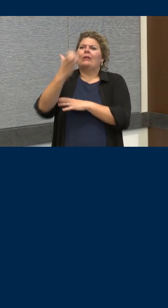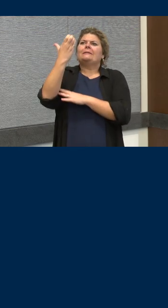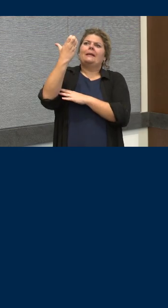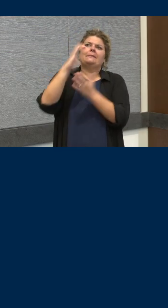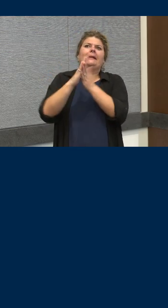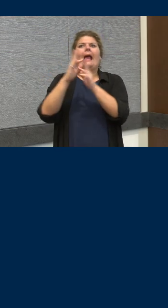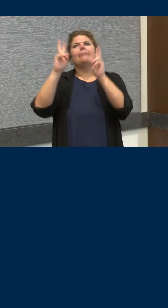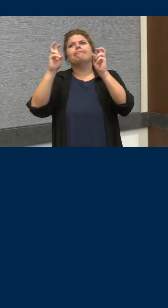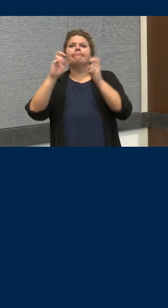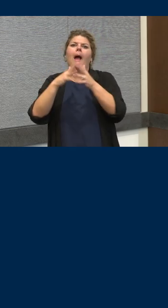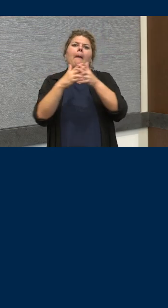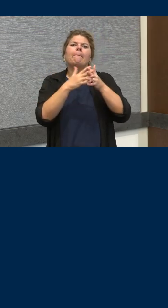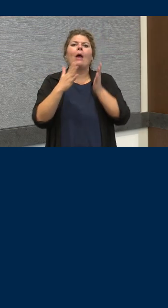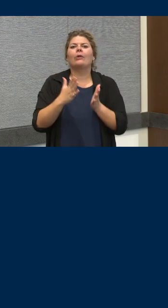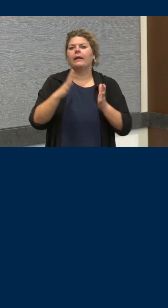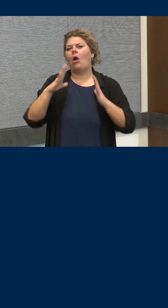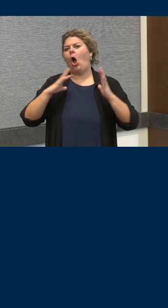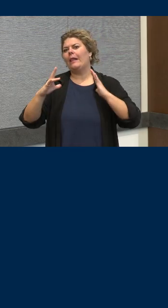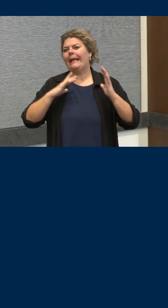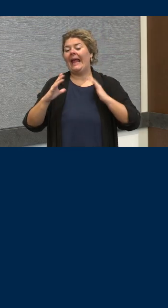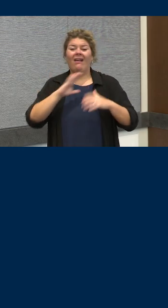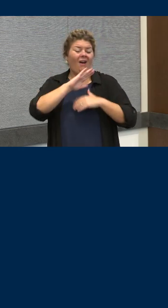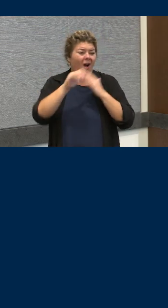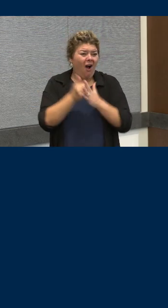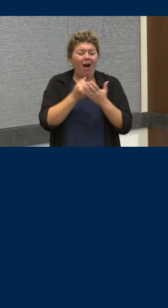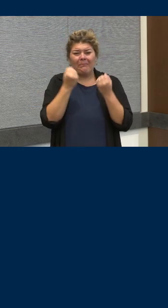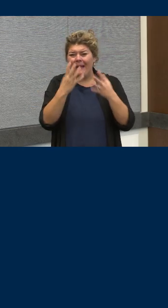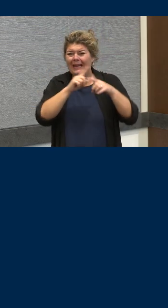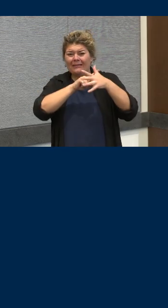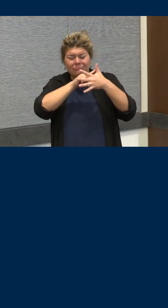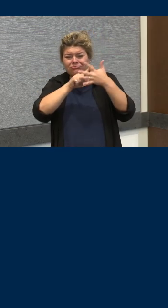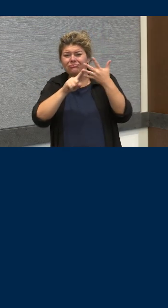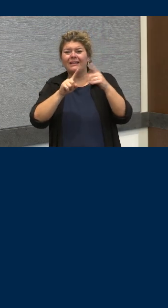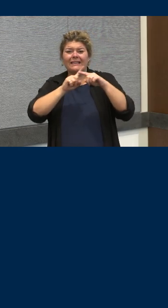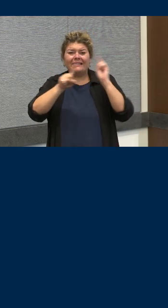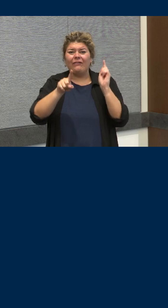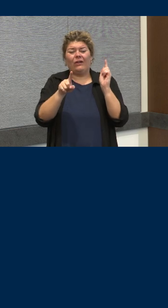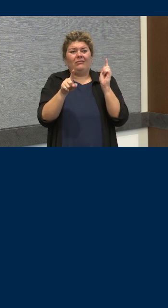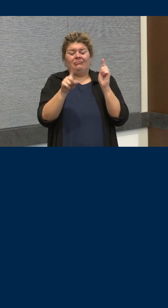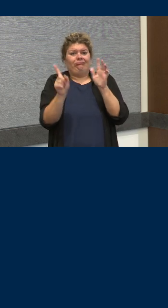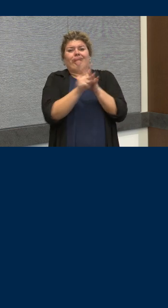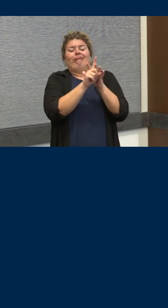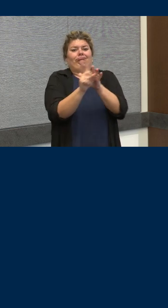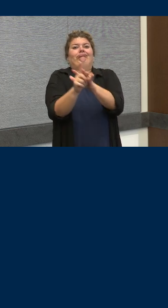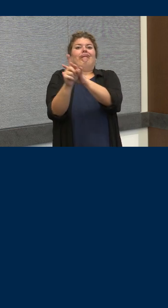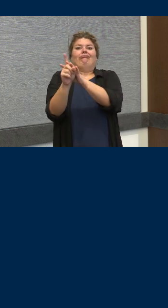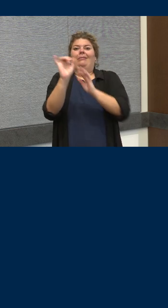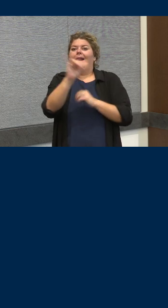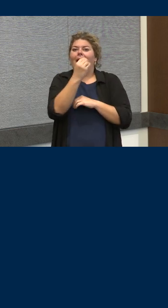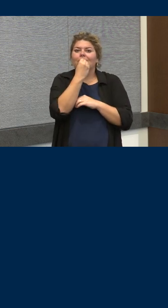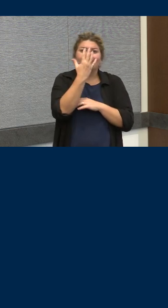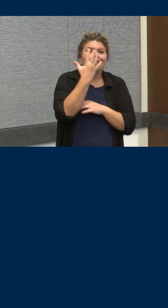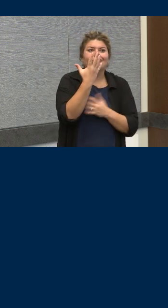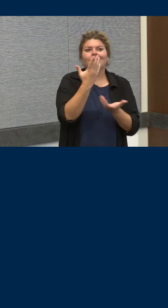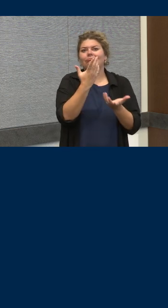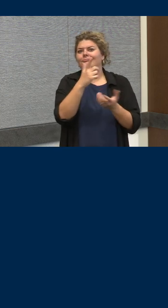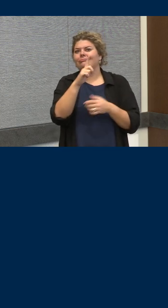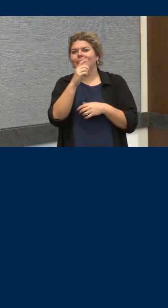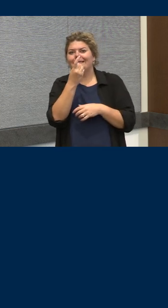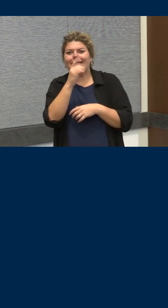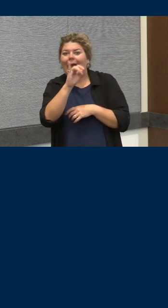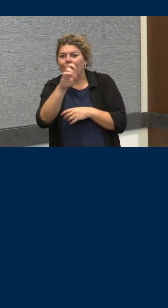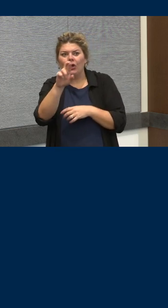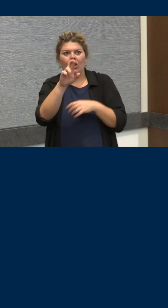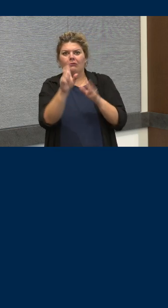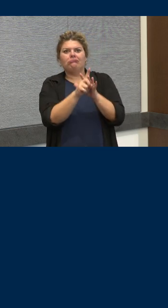American holiday. It pervaded all sorts of quotidian spaces, like luncheonettes and diners. One can almost